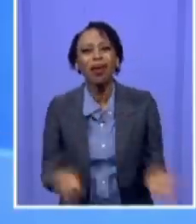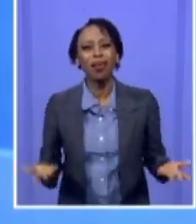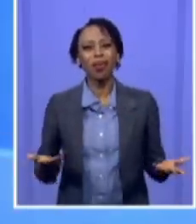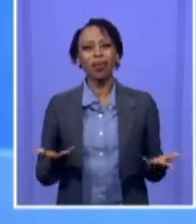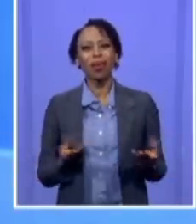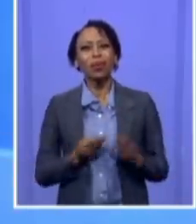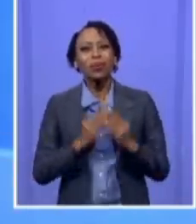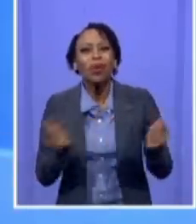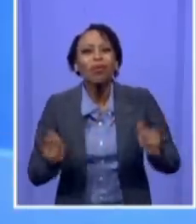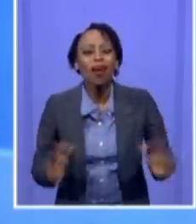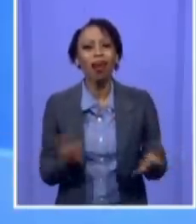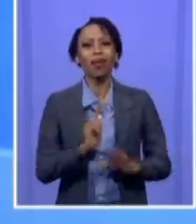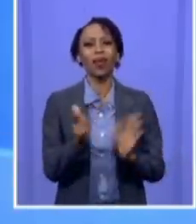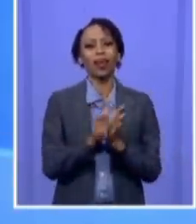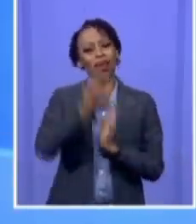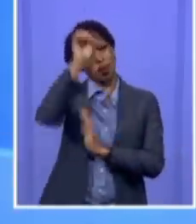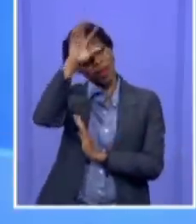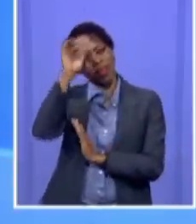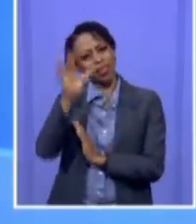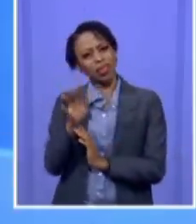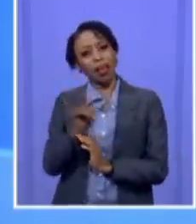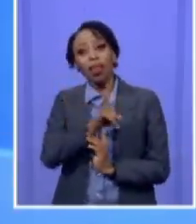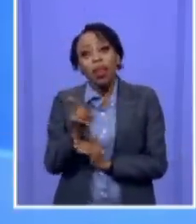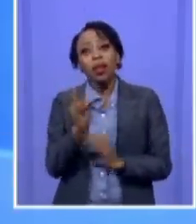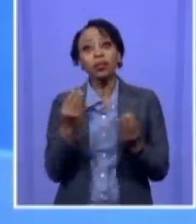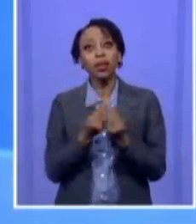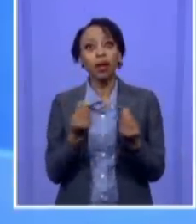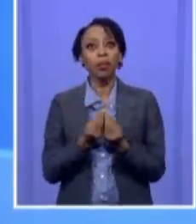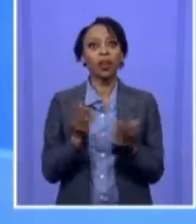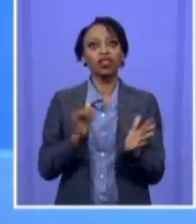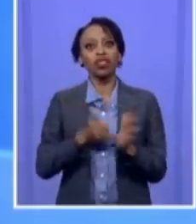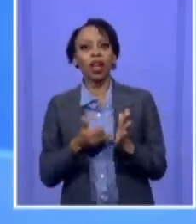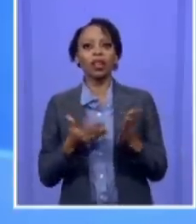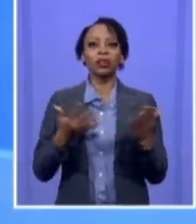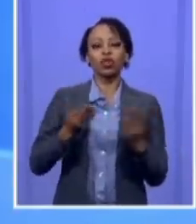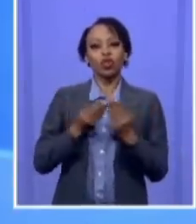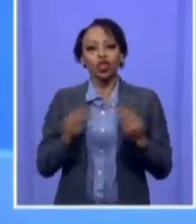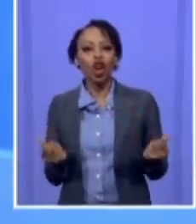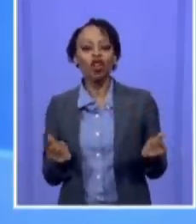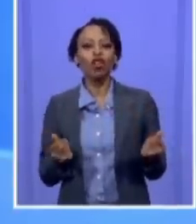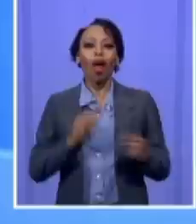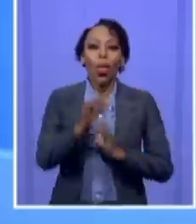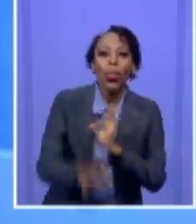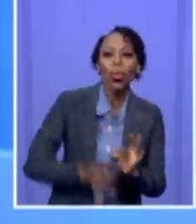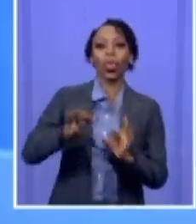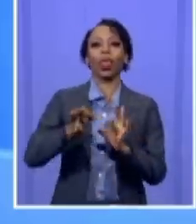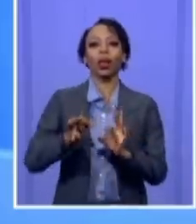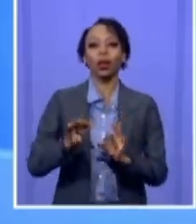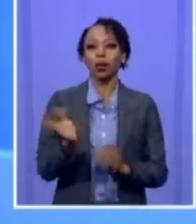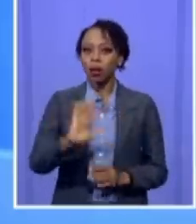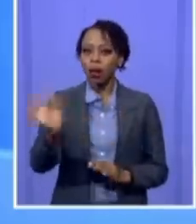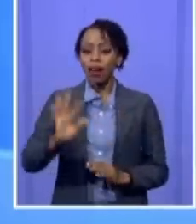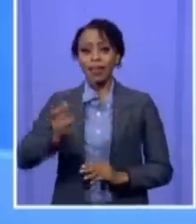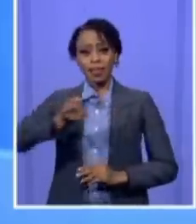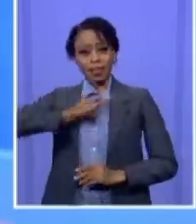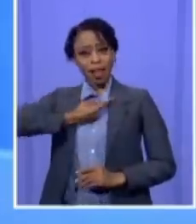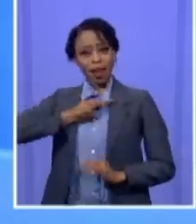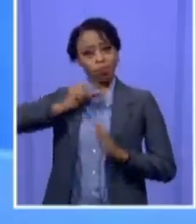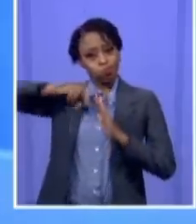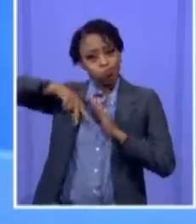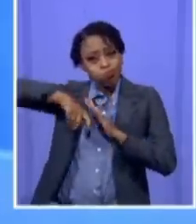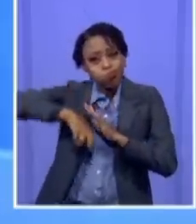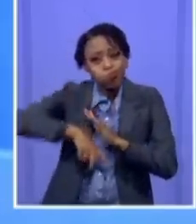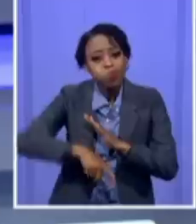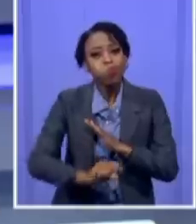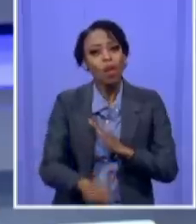against illegal mining. This is not something literally that you can solve on the surface. You have to physically go down there and deal